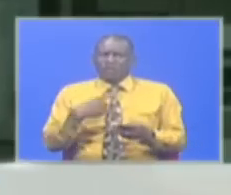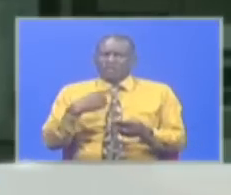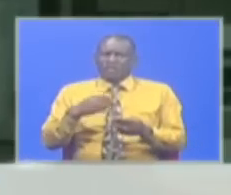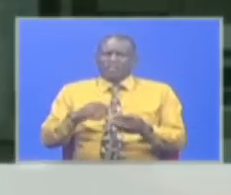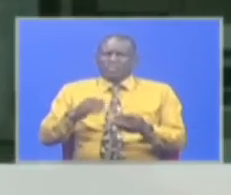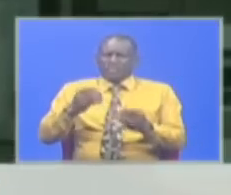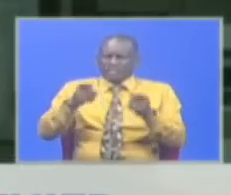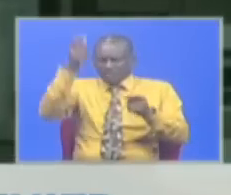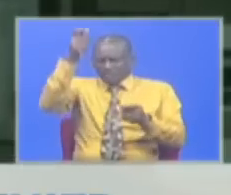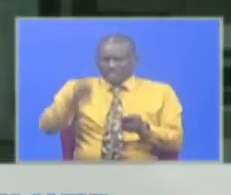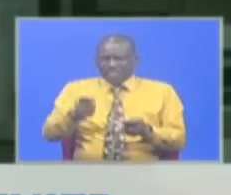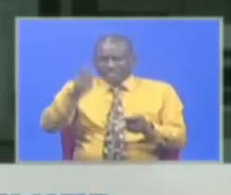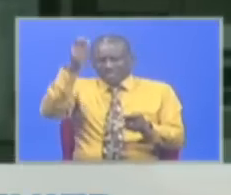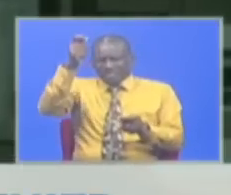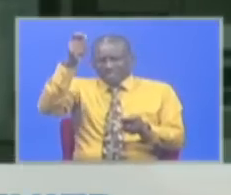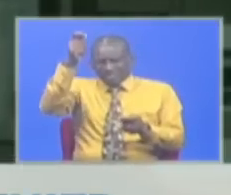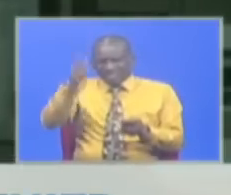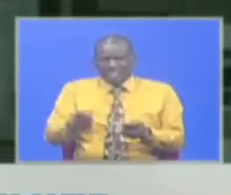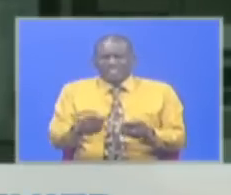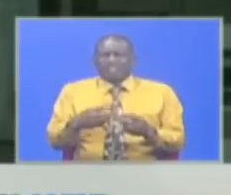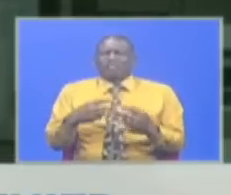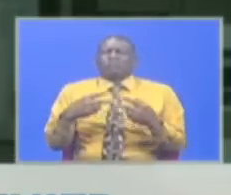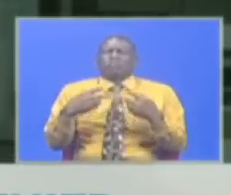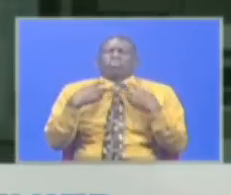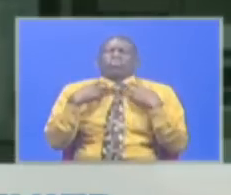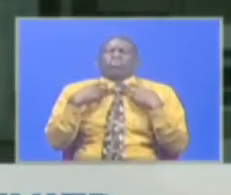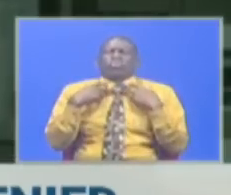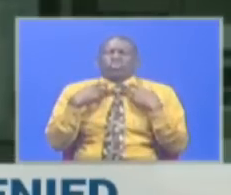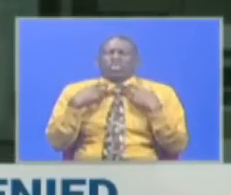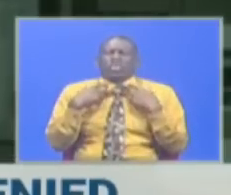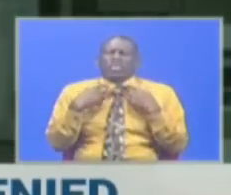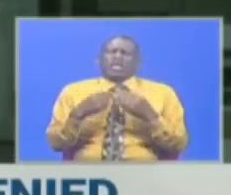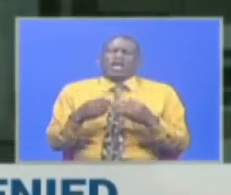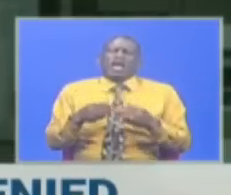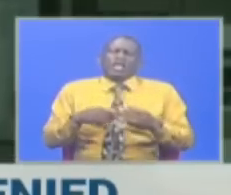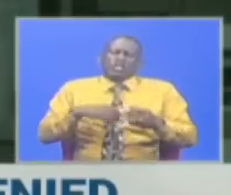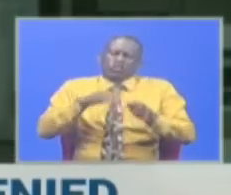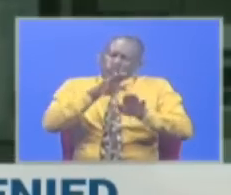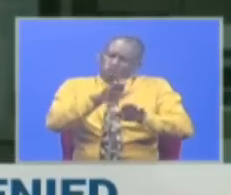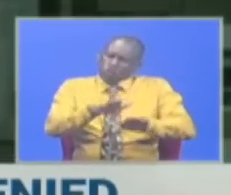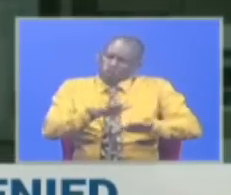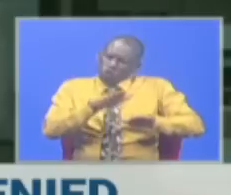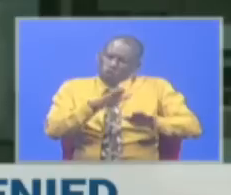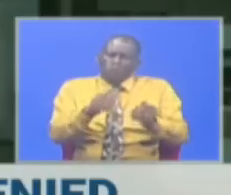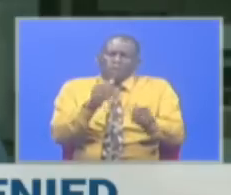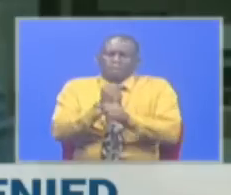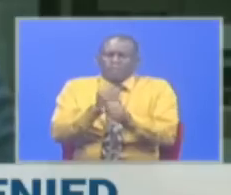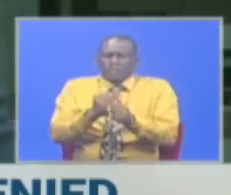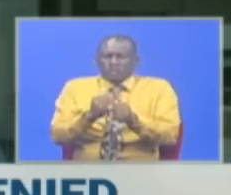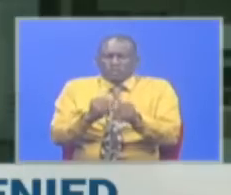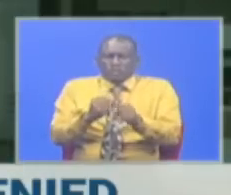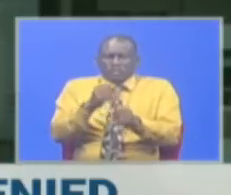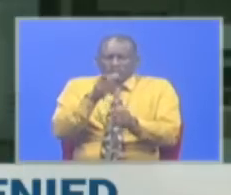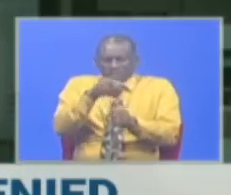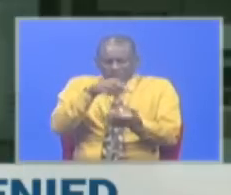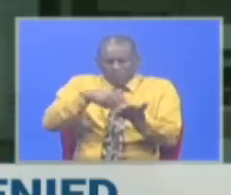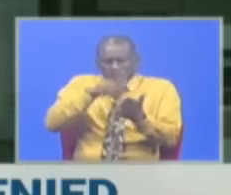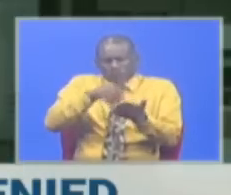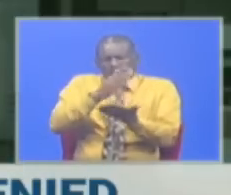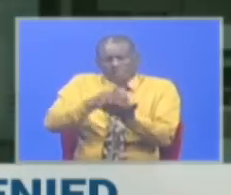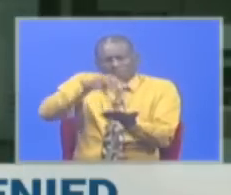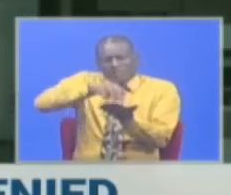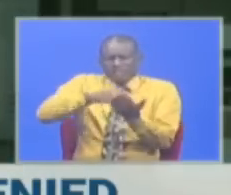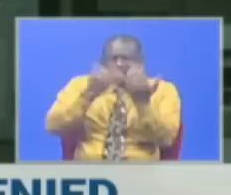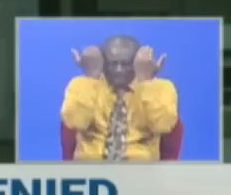justice tend to drag or rather grind slowly. And this means that some of the cases in courts drag for as long